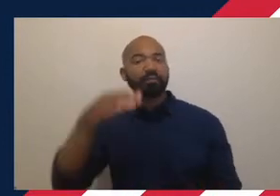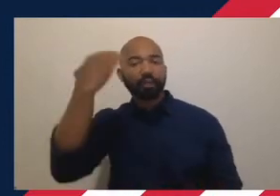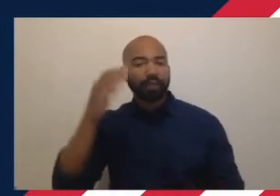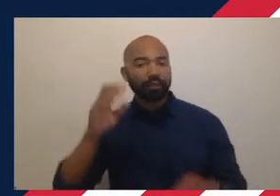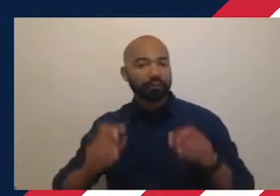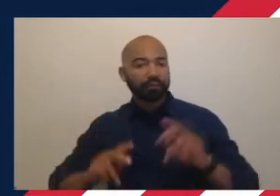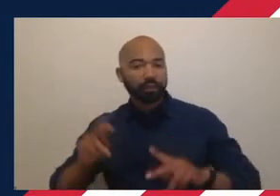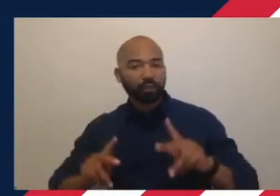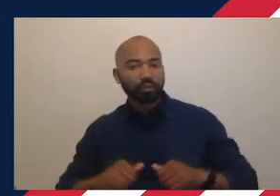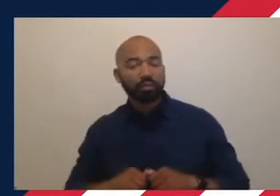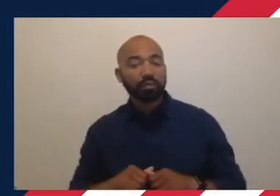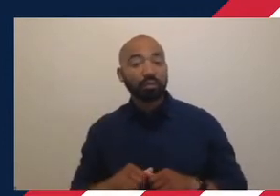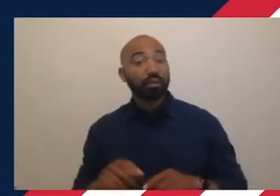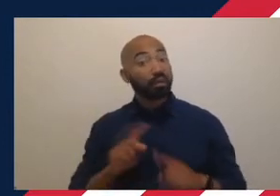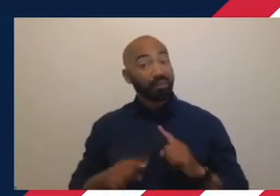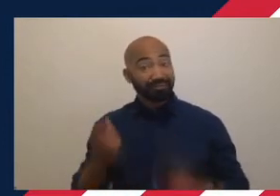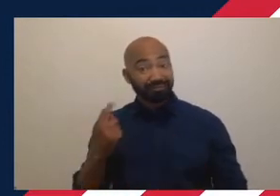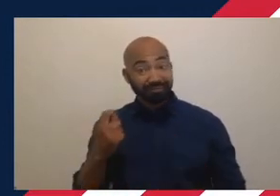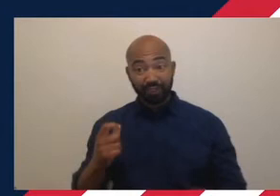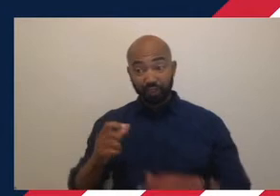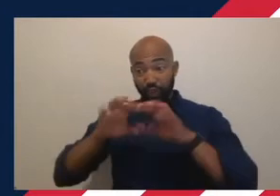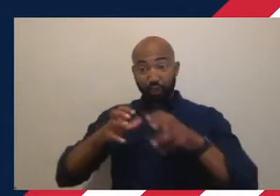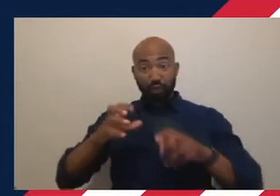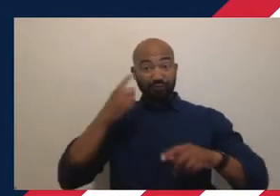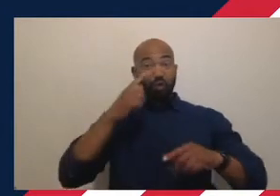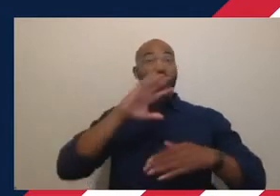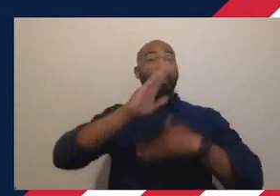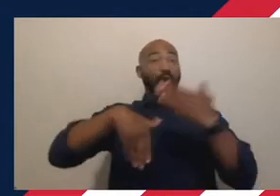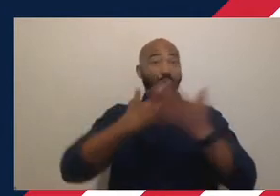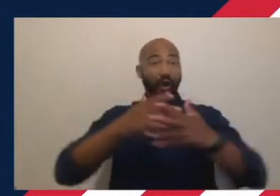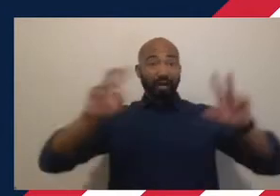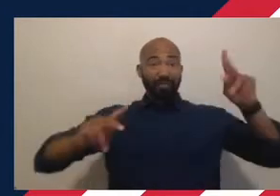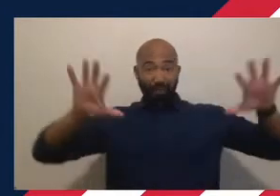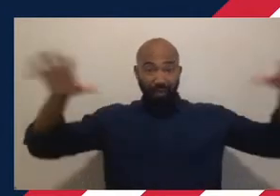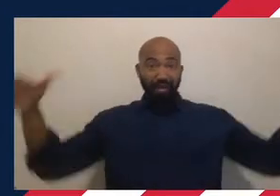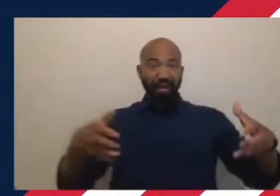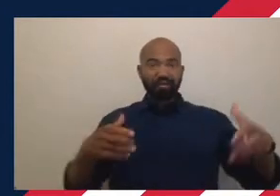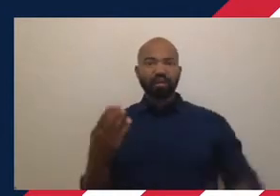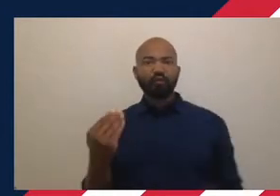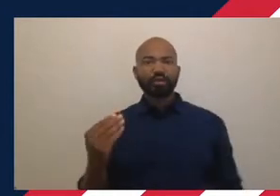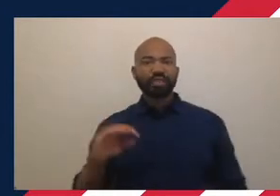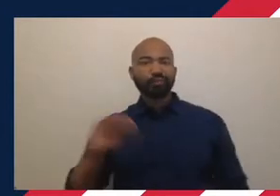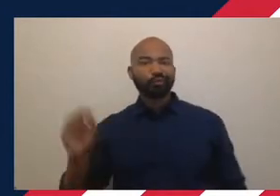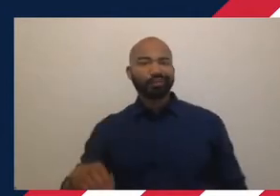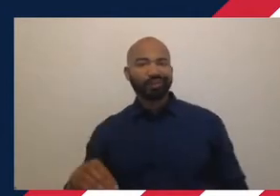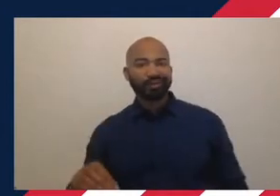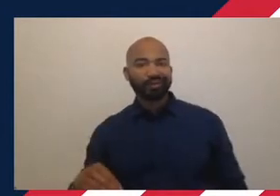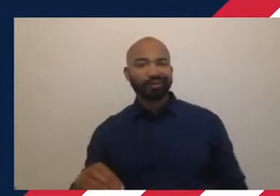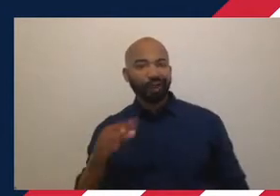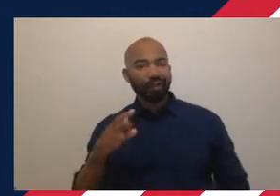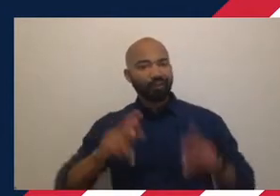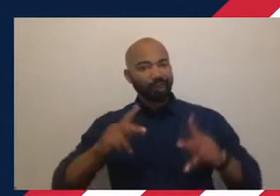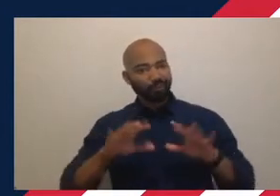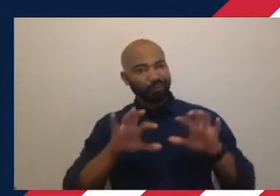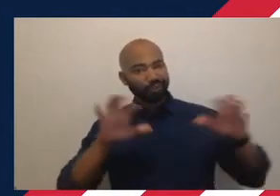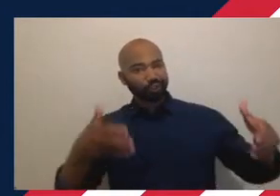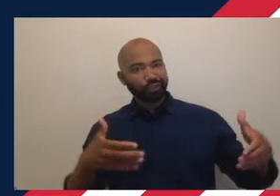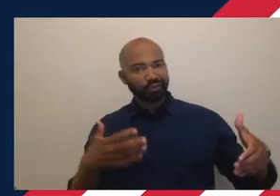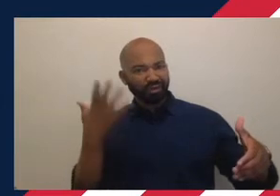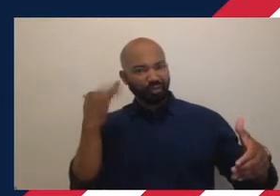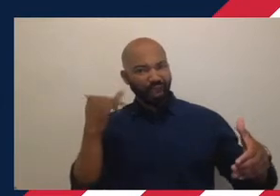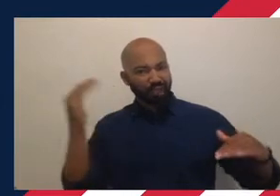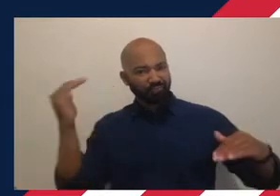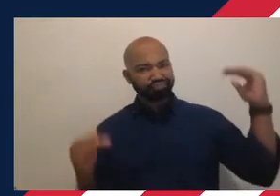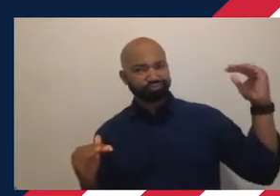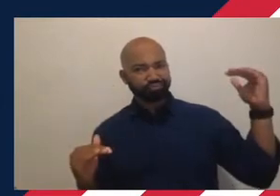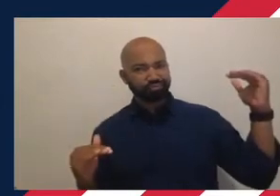Black individuals only make about 14% of our population. This is also not unique to Michigan. So why are these disparities? Why do we have these disparities?